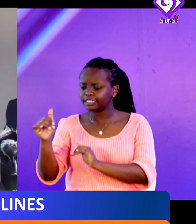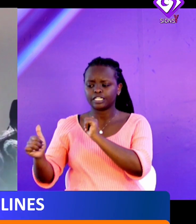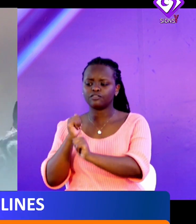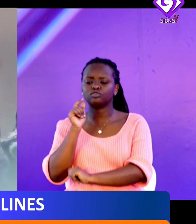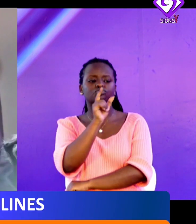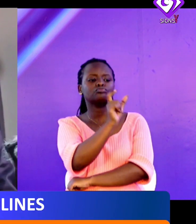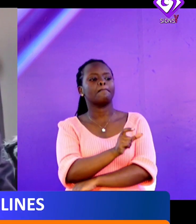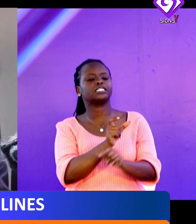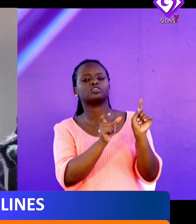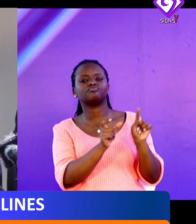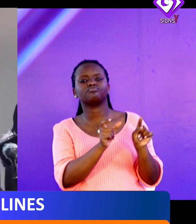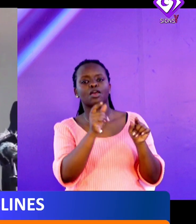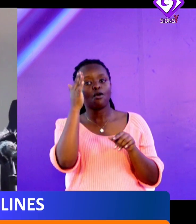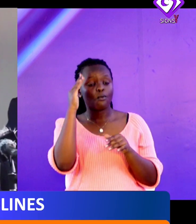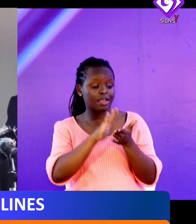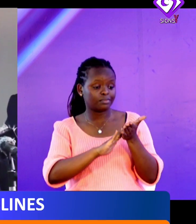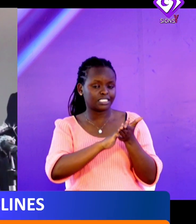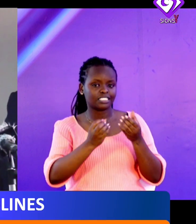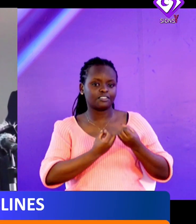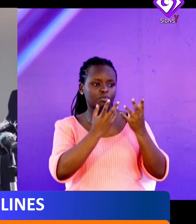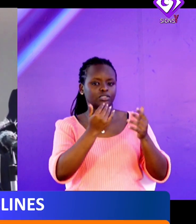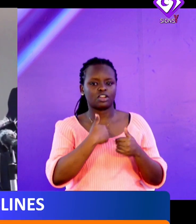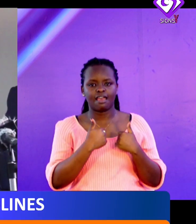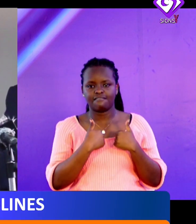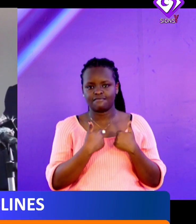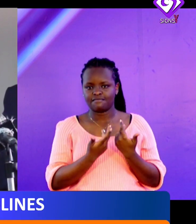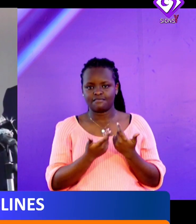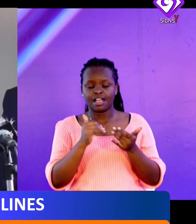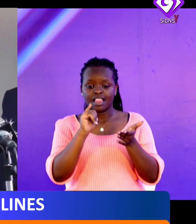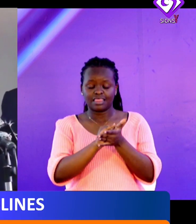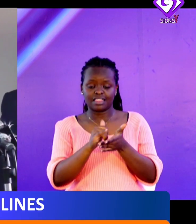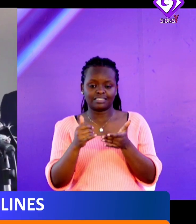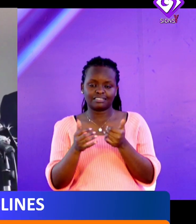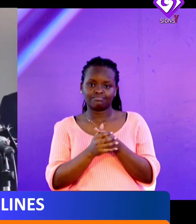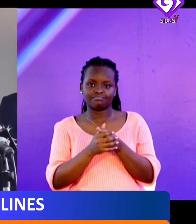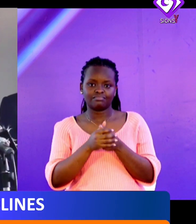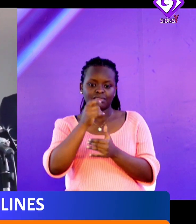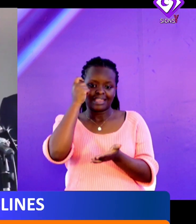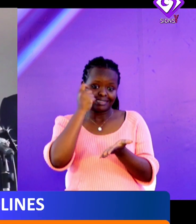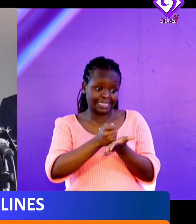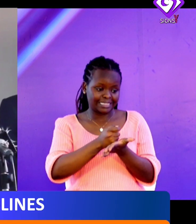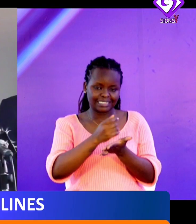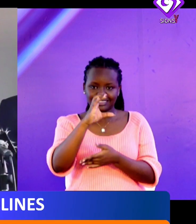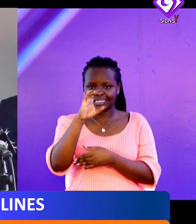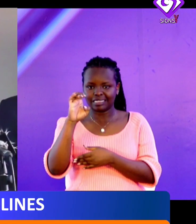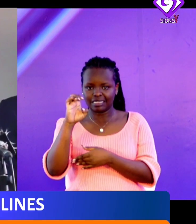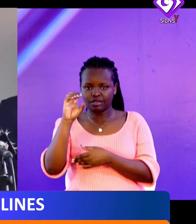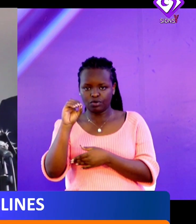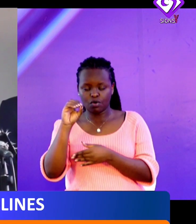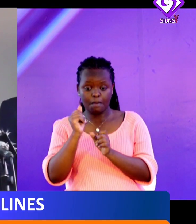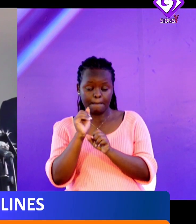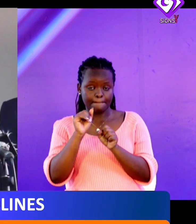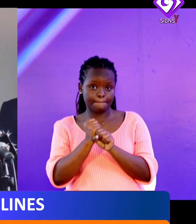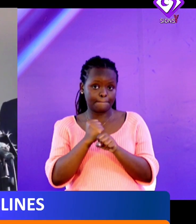just on the basis of the information we have, because that determination, as CEO has said, will be made by